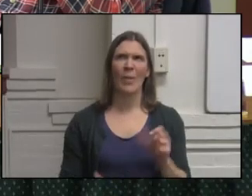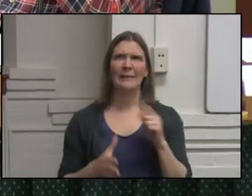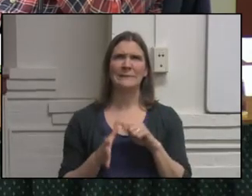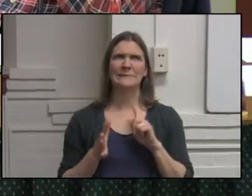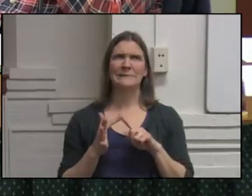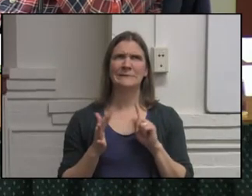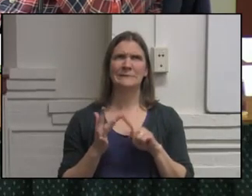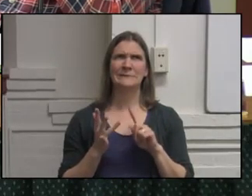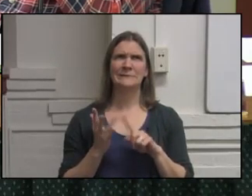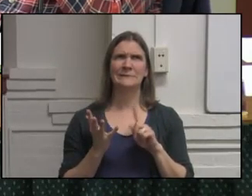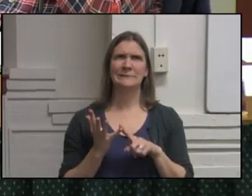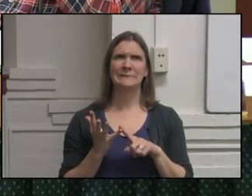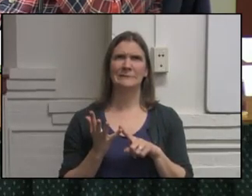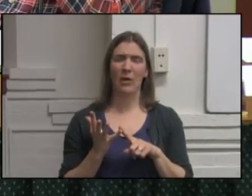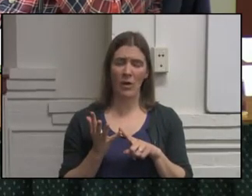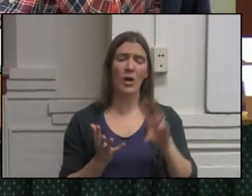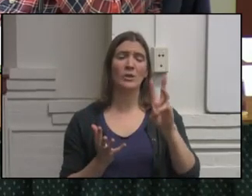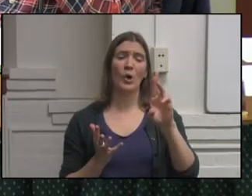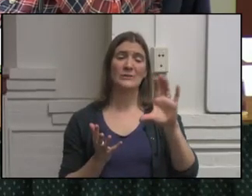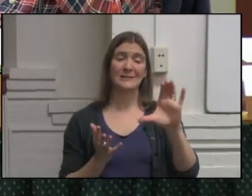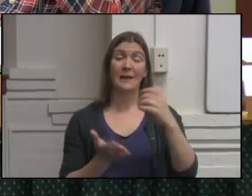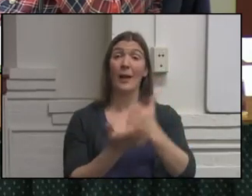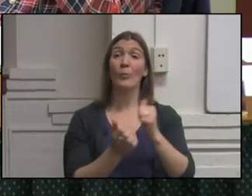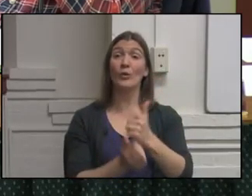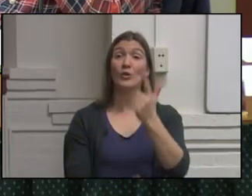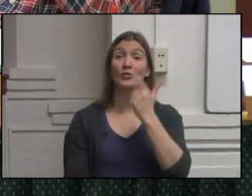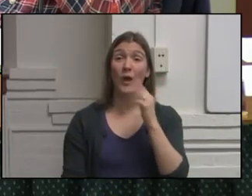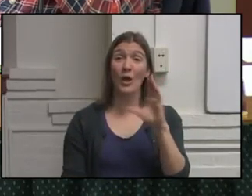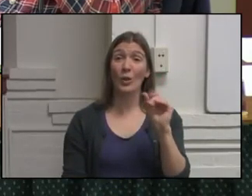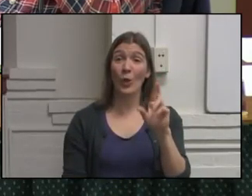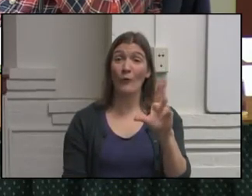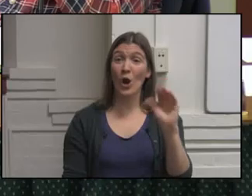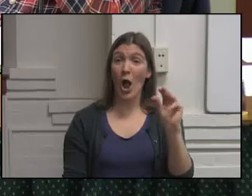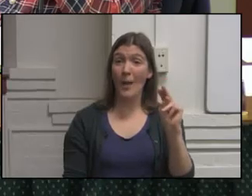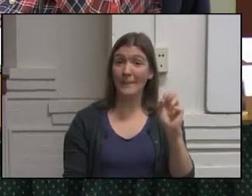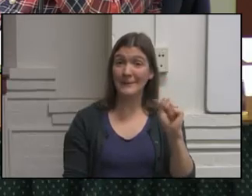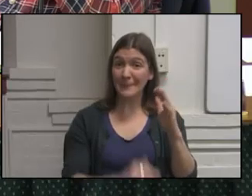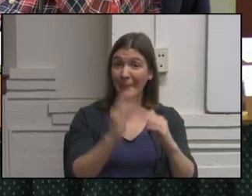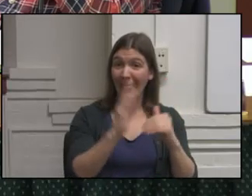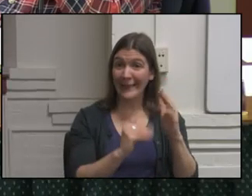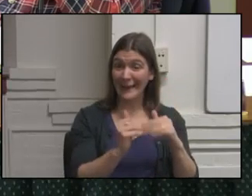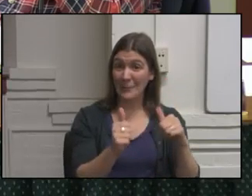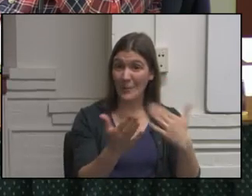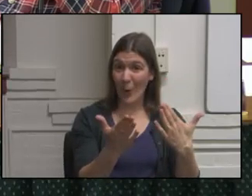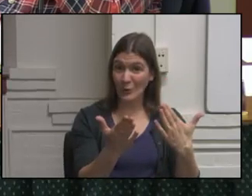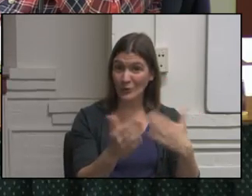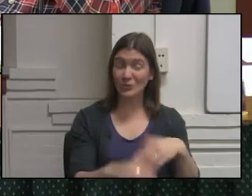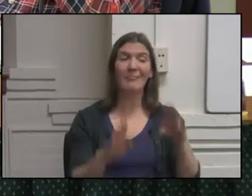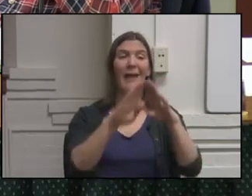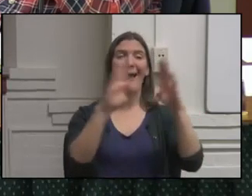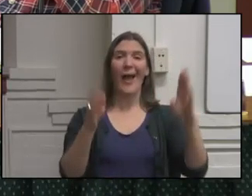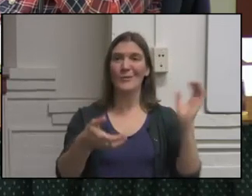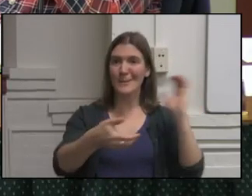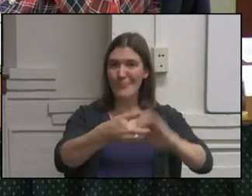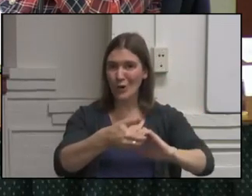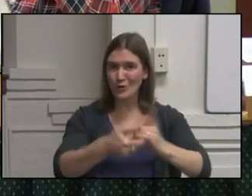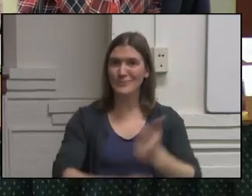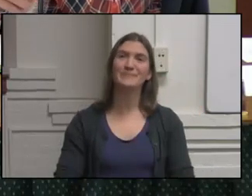they do? Oh, they helped with Red Clover Commons and a lot of housing